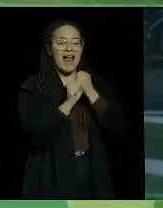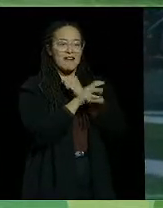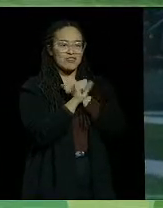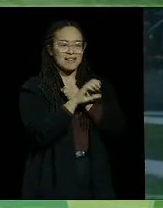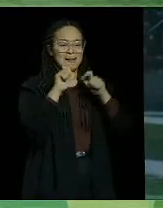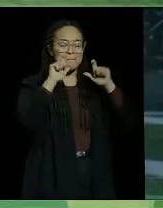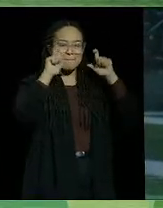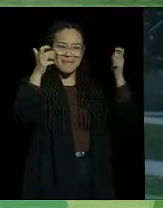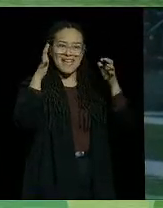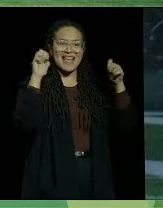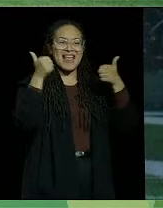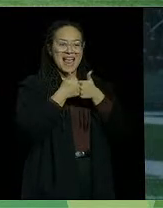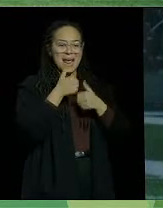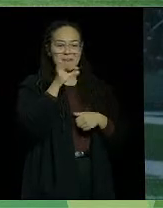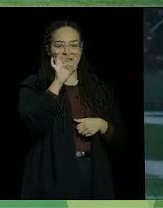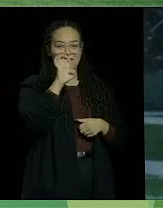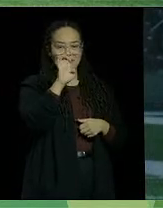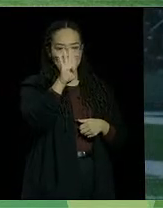9th.